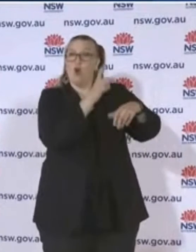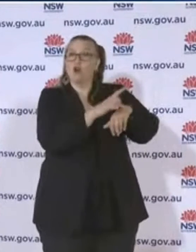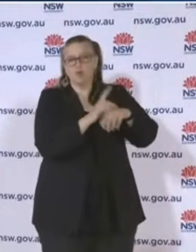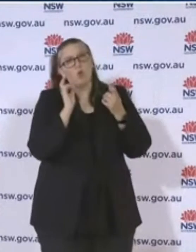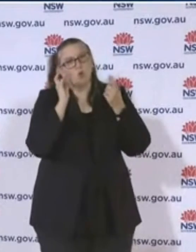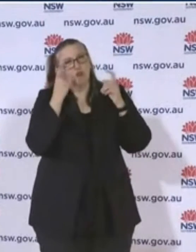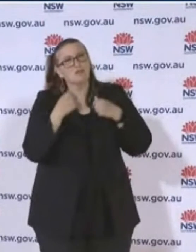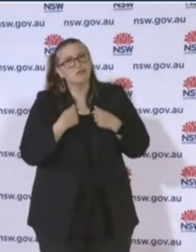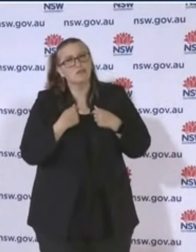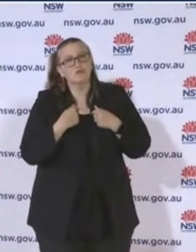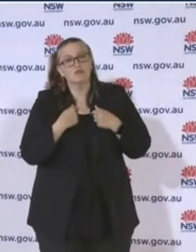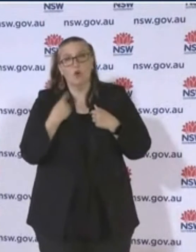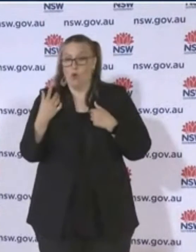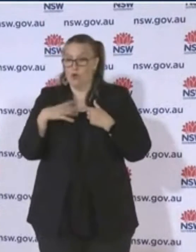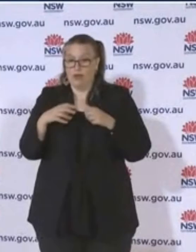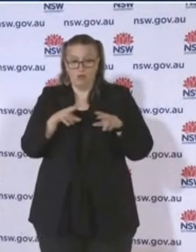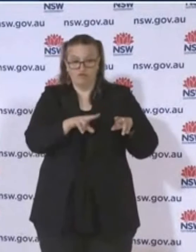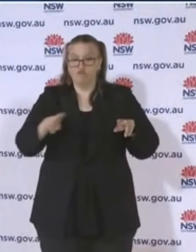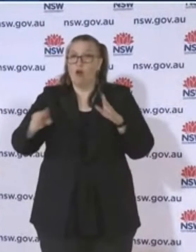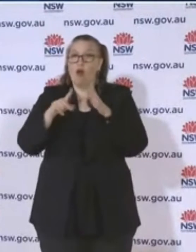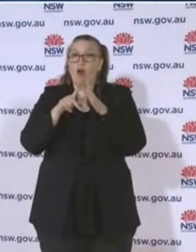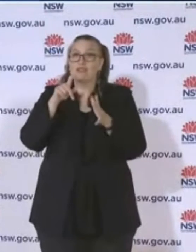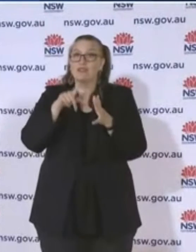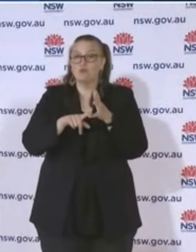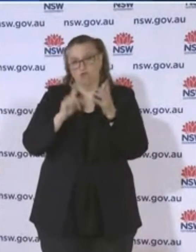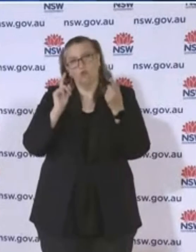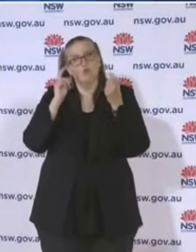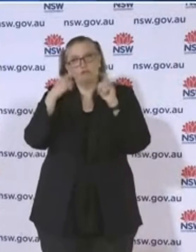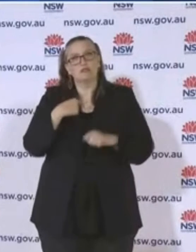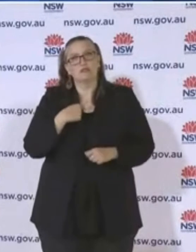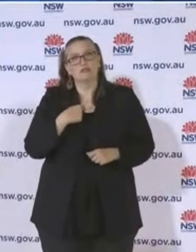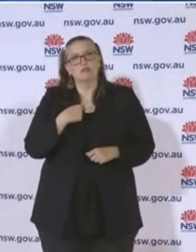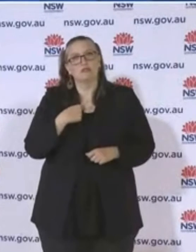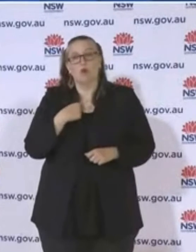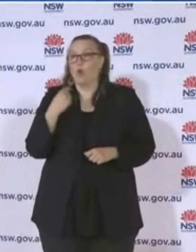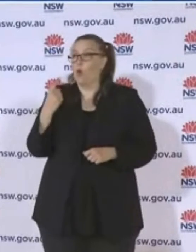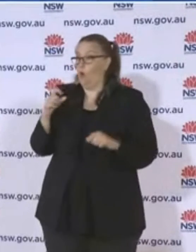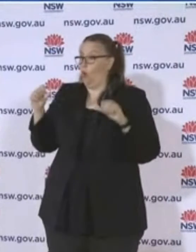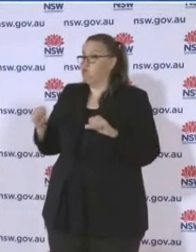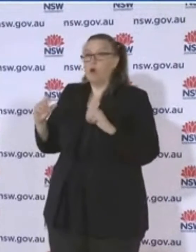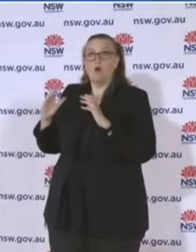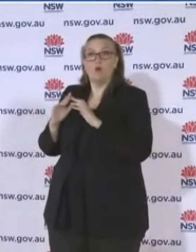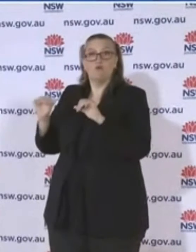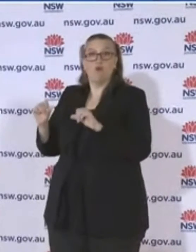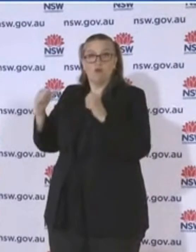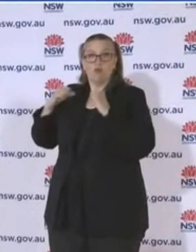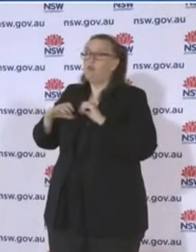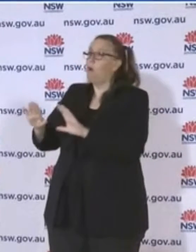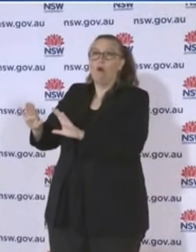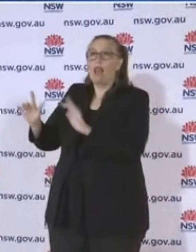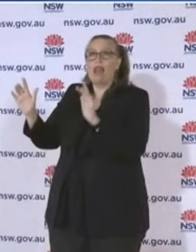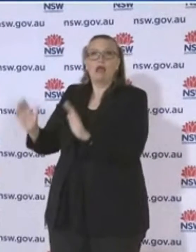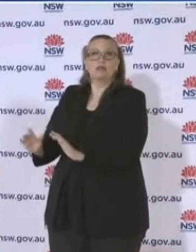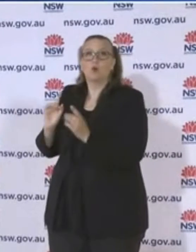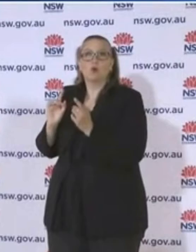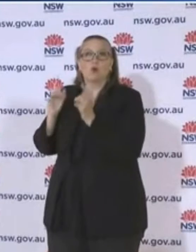the vaccines are providing enormous protection for people. As we've seen, out of all the people in intensive care, there's only one person who's